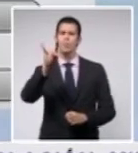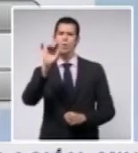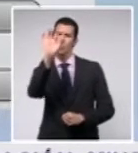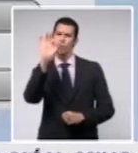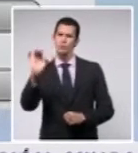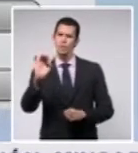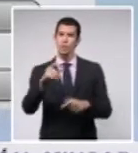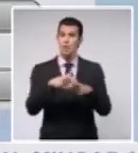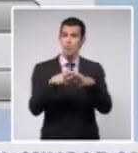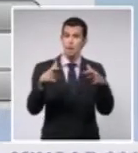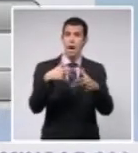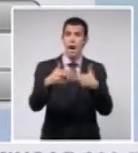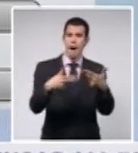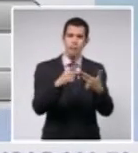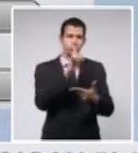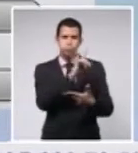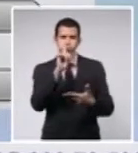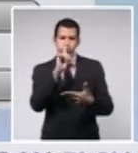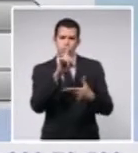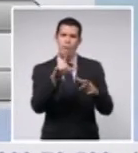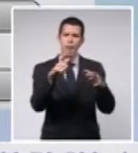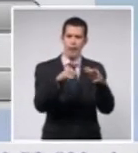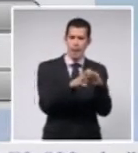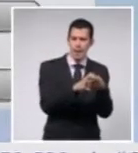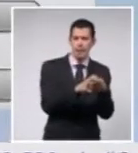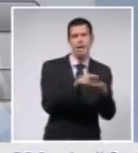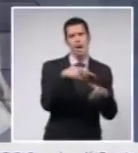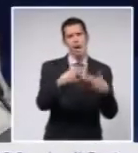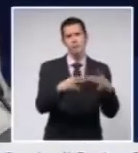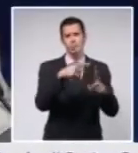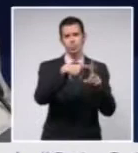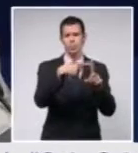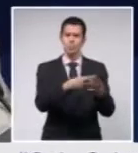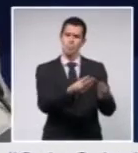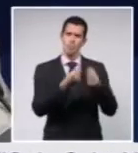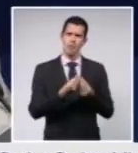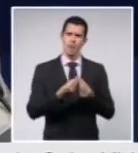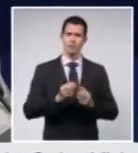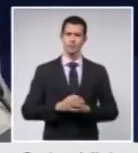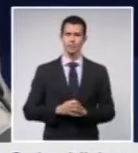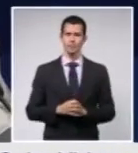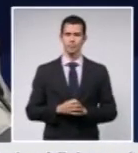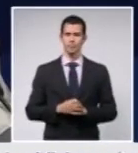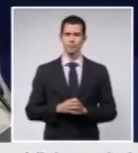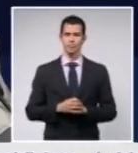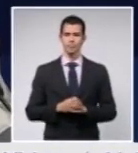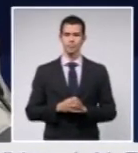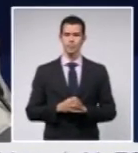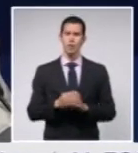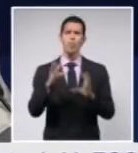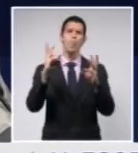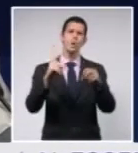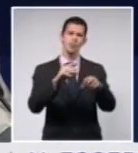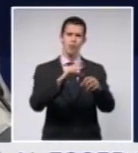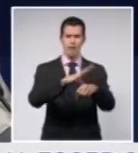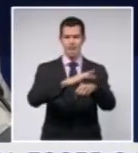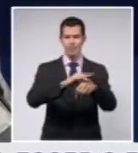5,845, or 0.9% of people, have tested positive for the virus.